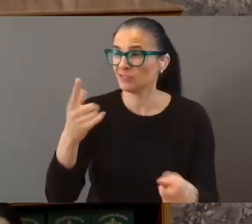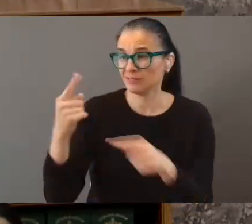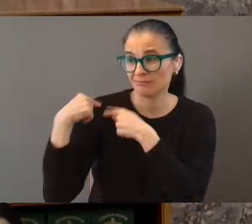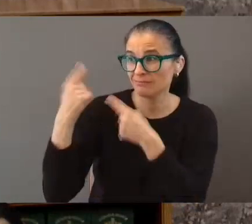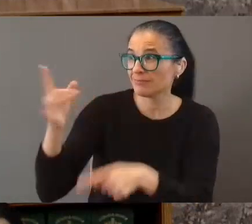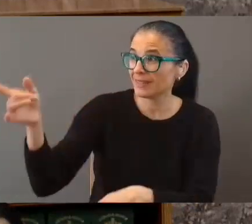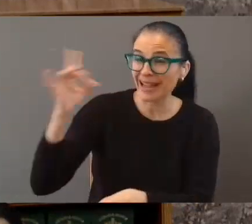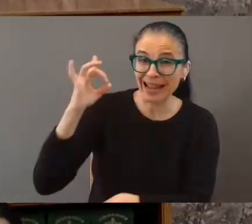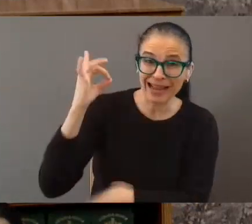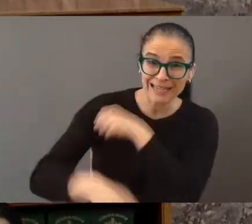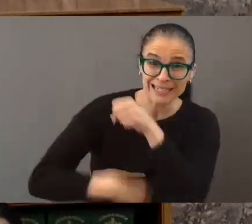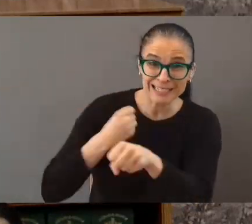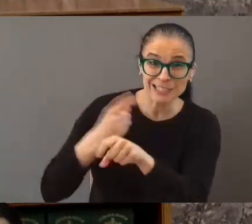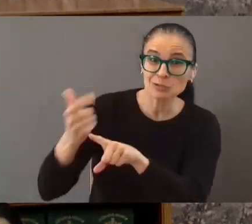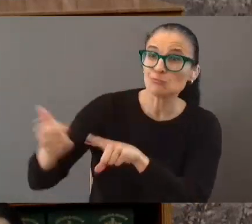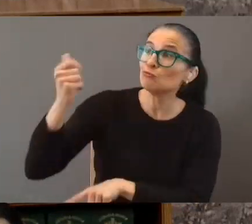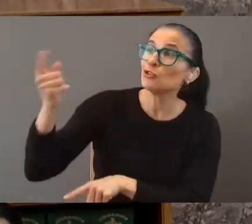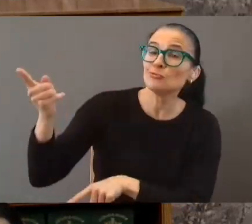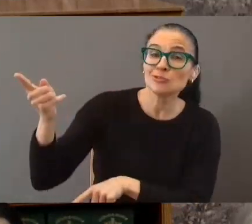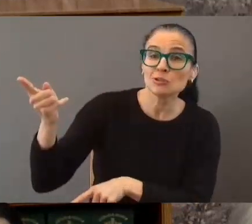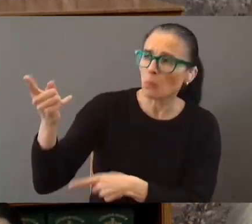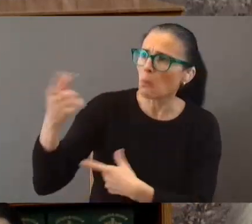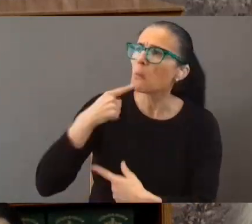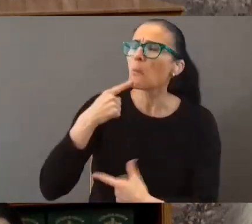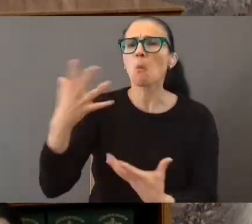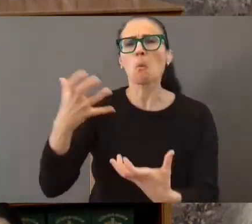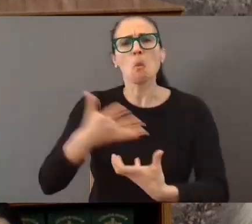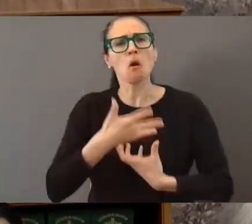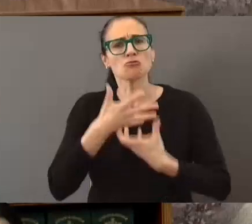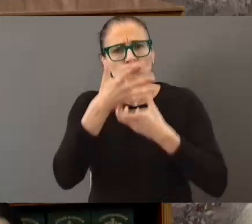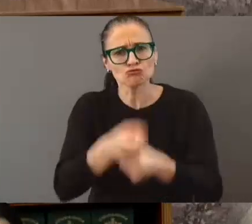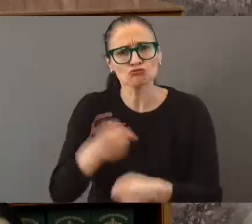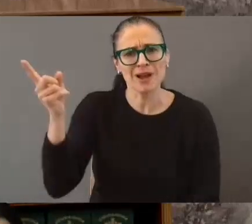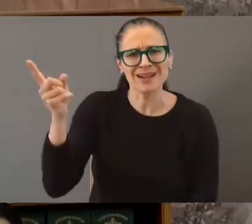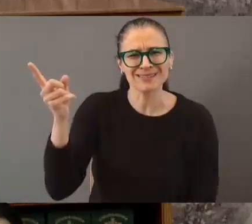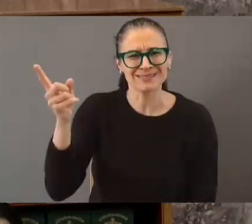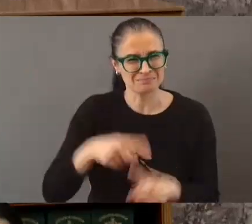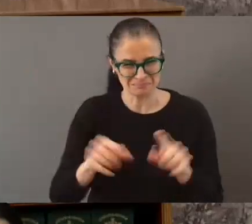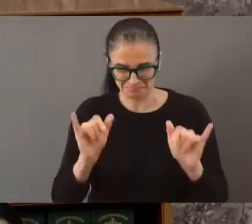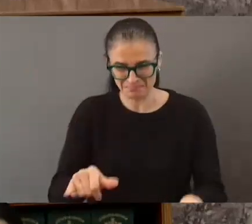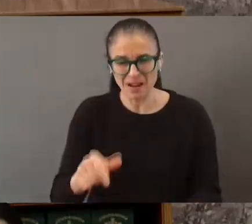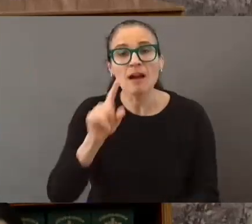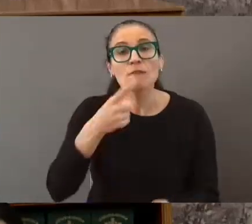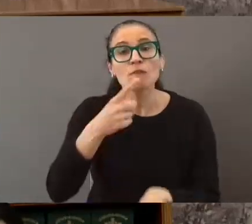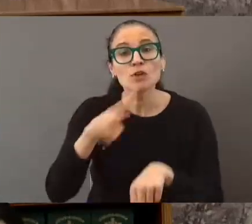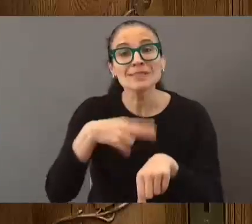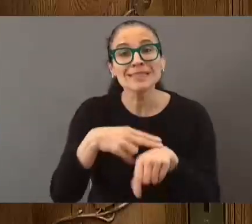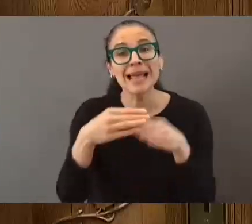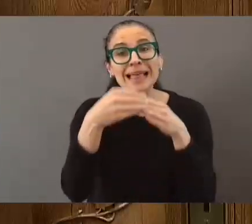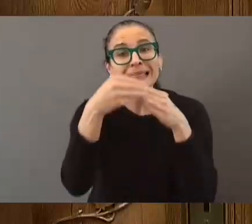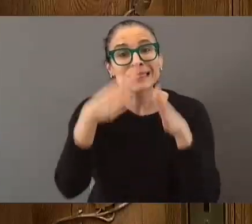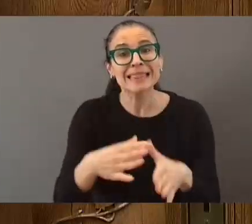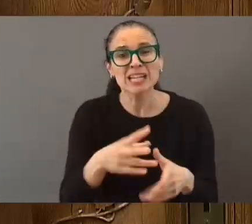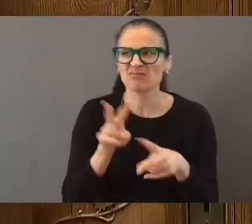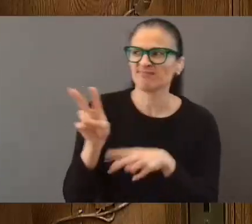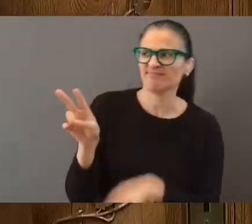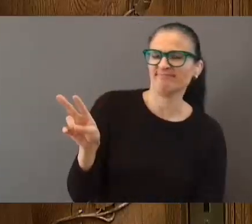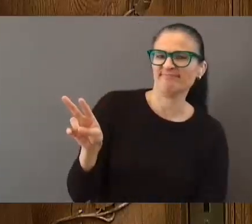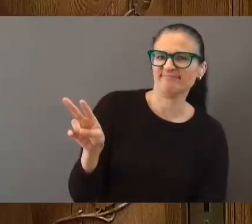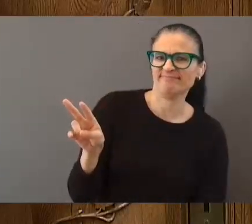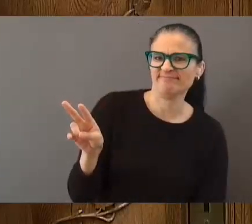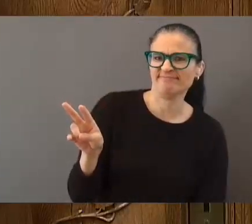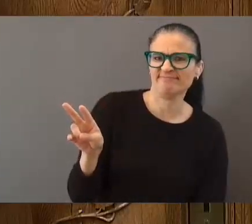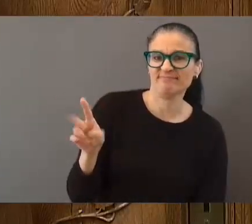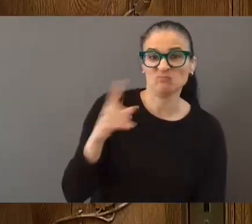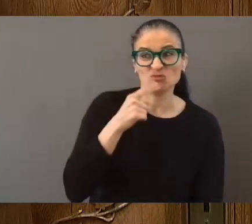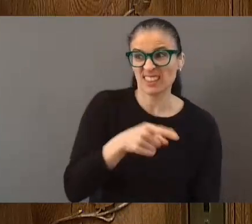and are calling him, and I quote, a snake oil salesman, end quote. Member, we should not be using words